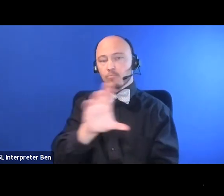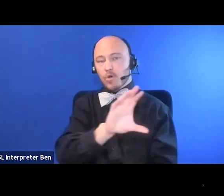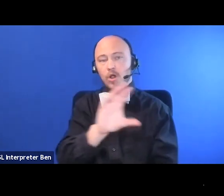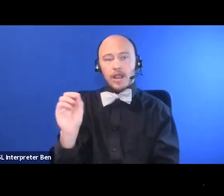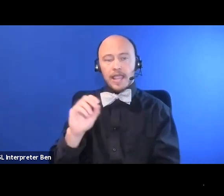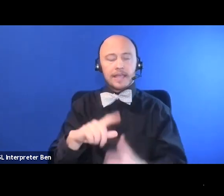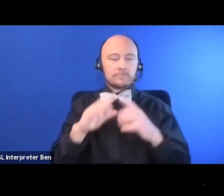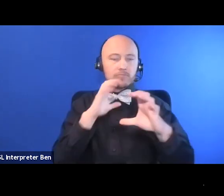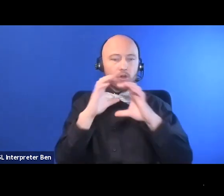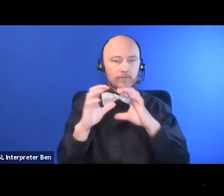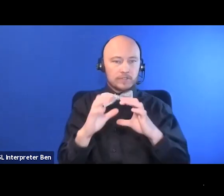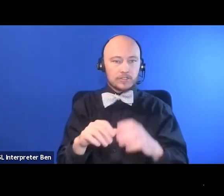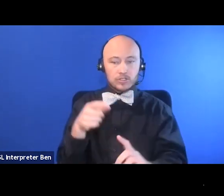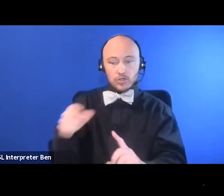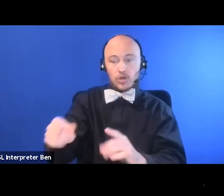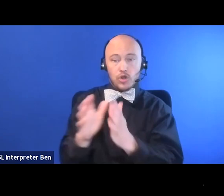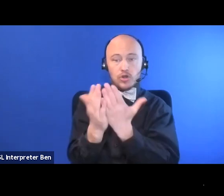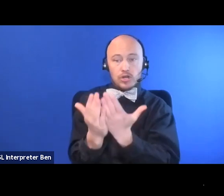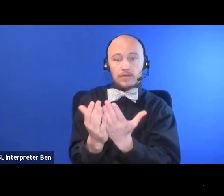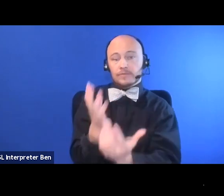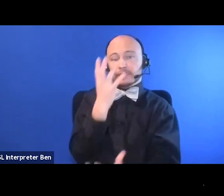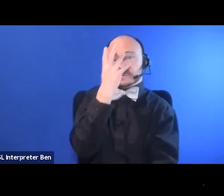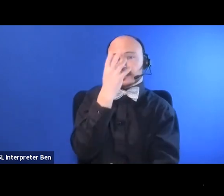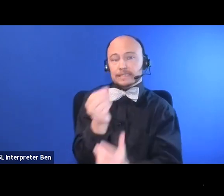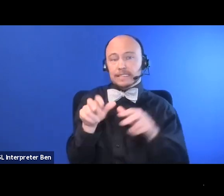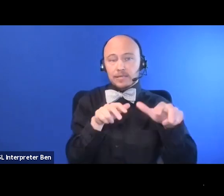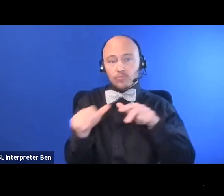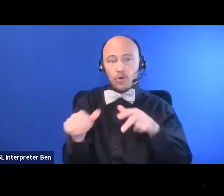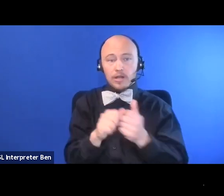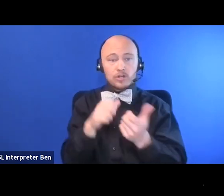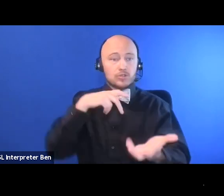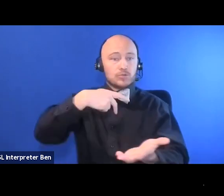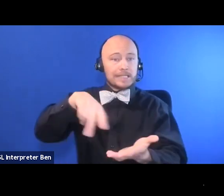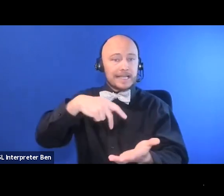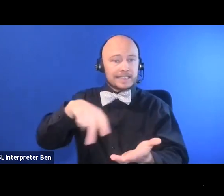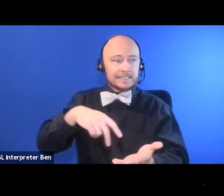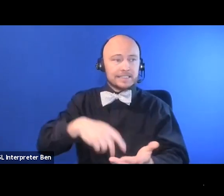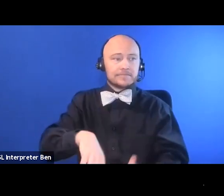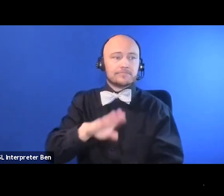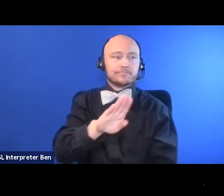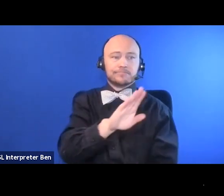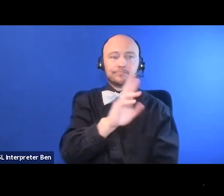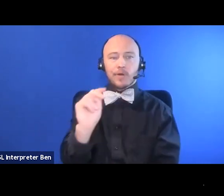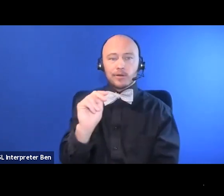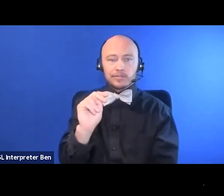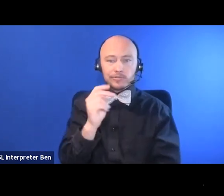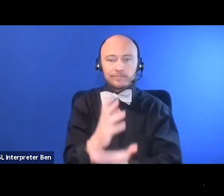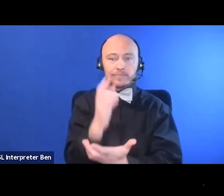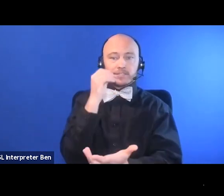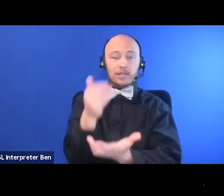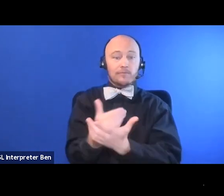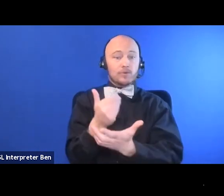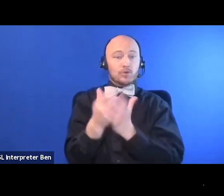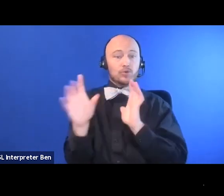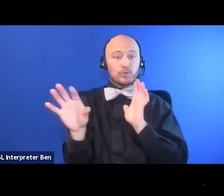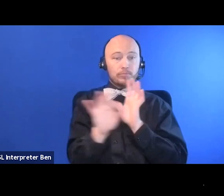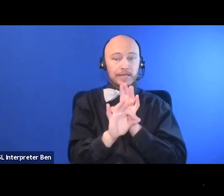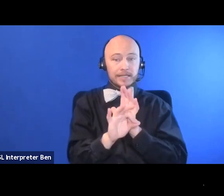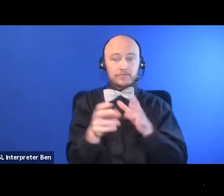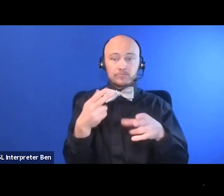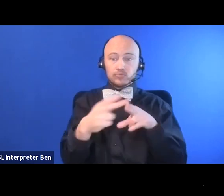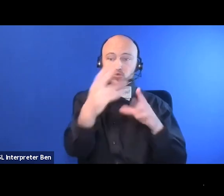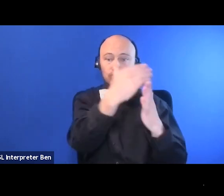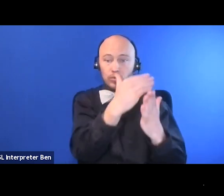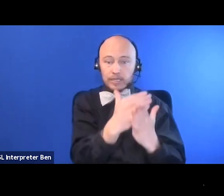Her critically acclaimed novel, The Sleepwalker's Guide to Dancing, was a Barnes & Noble Discover New Writer's Pick, shortlisted